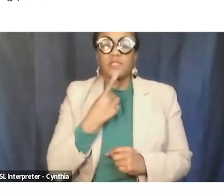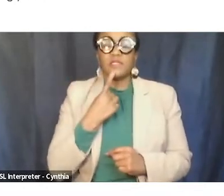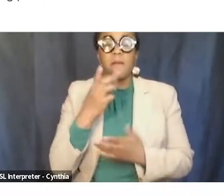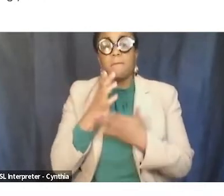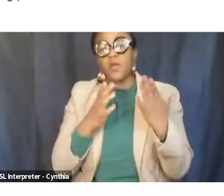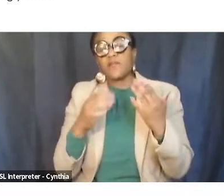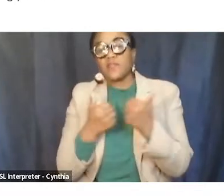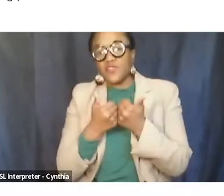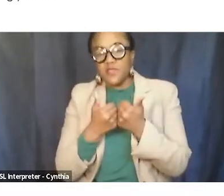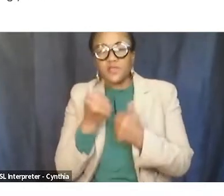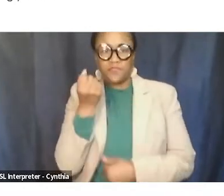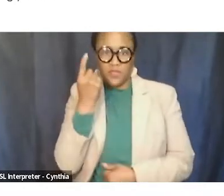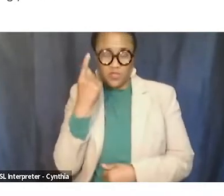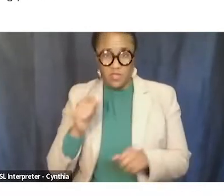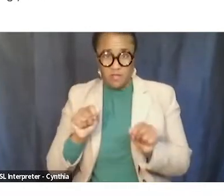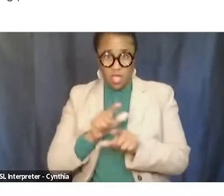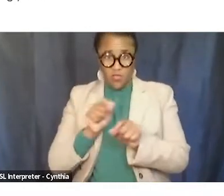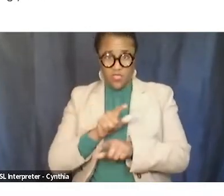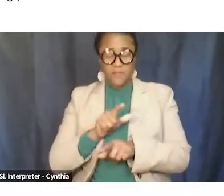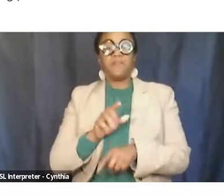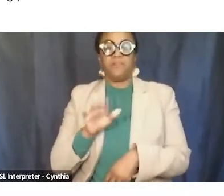is understanding